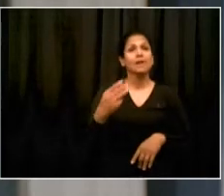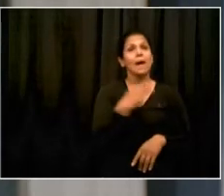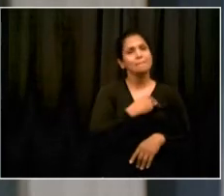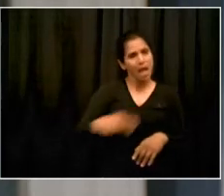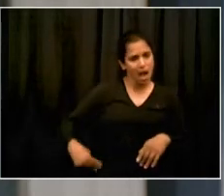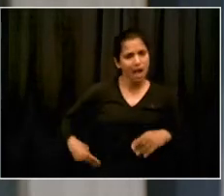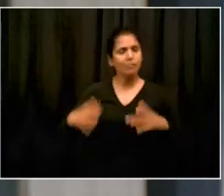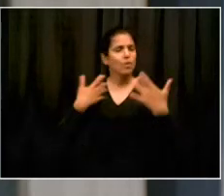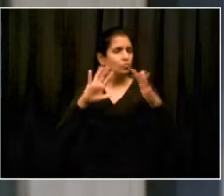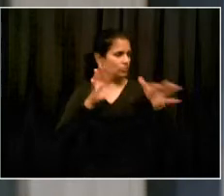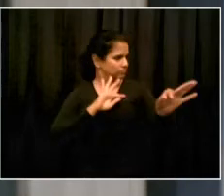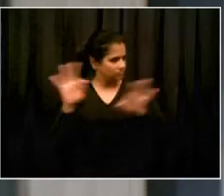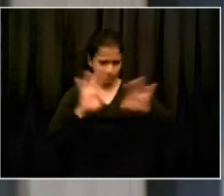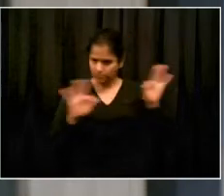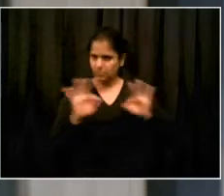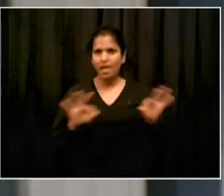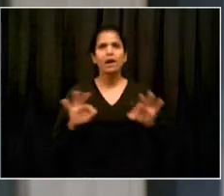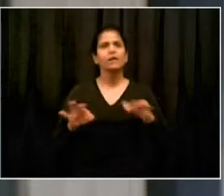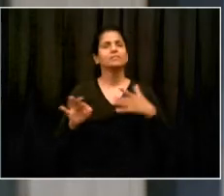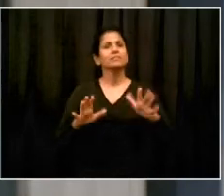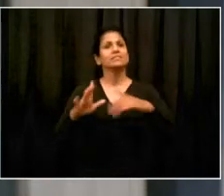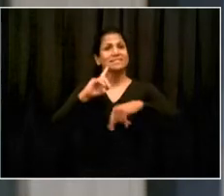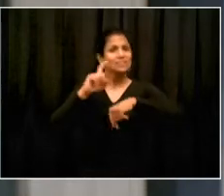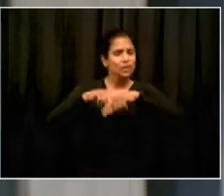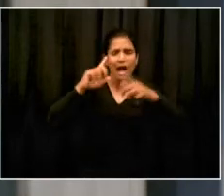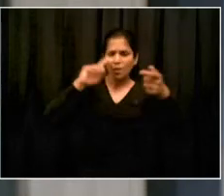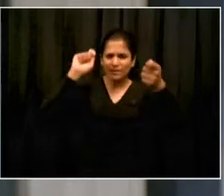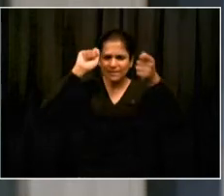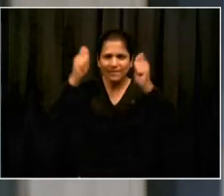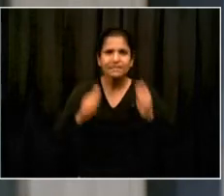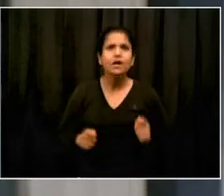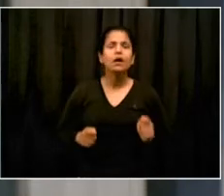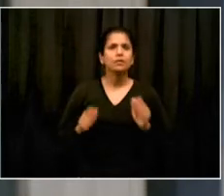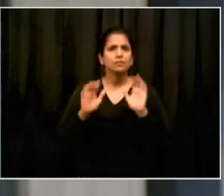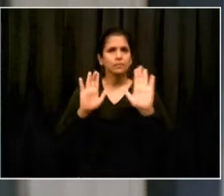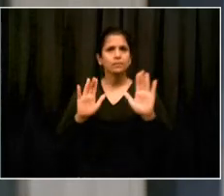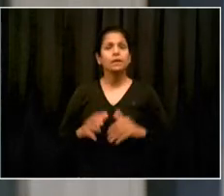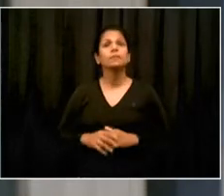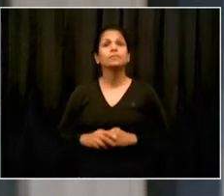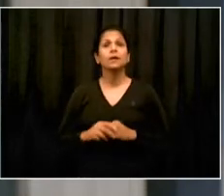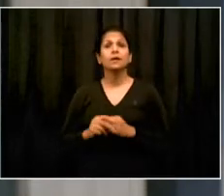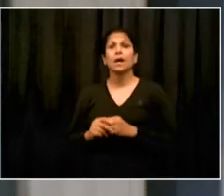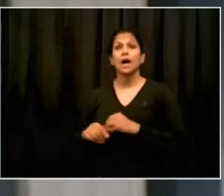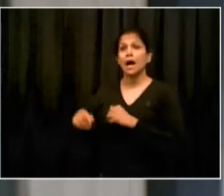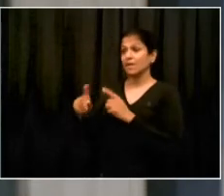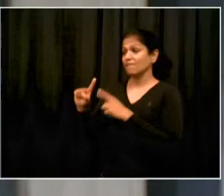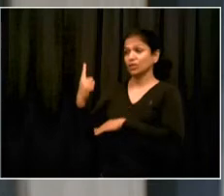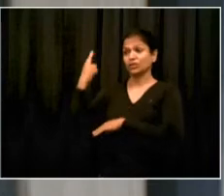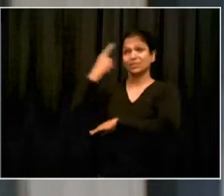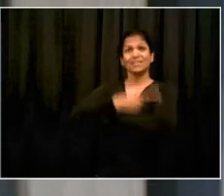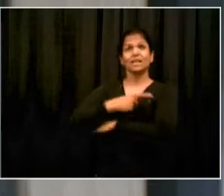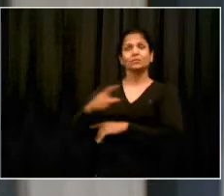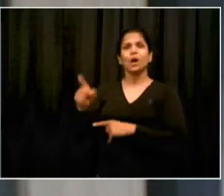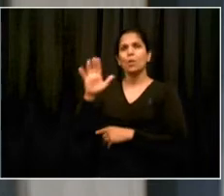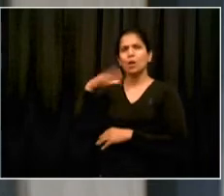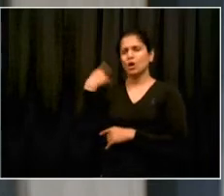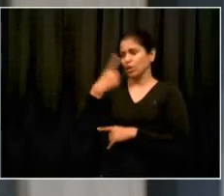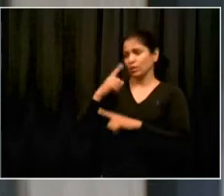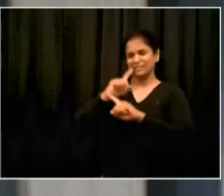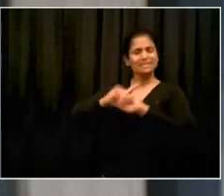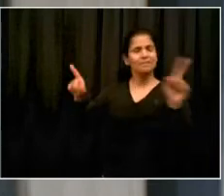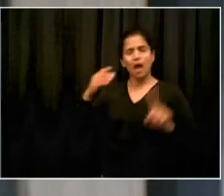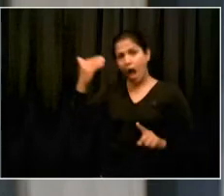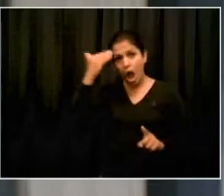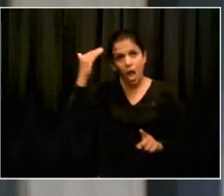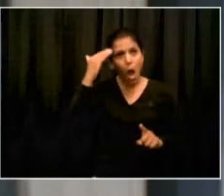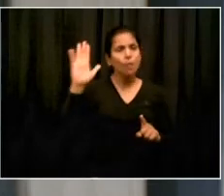much more. What you see on the first day is not going to be the same as what you're going to see on the first week, at the end of the first month, etc. We're going to continue to